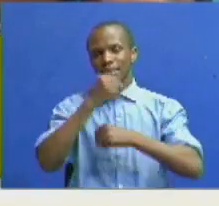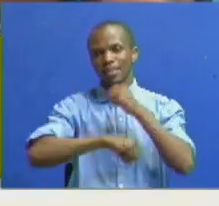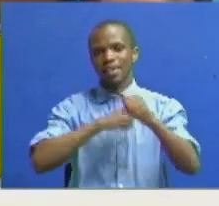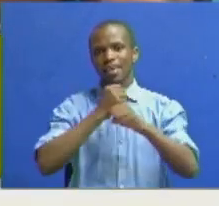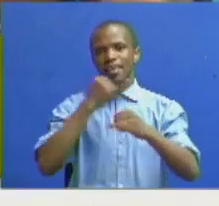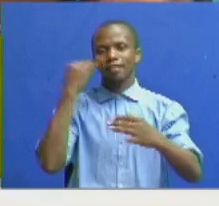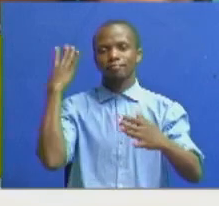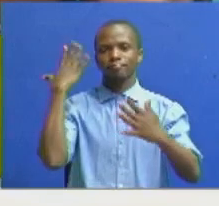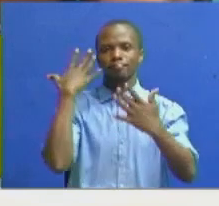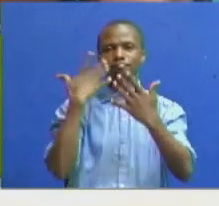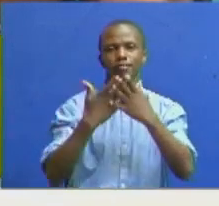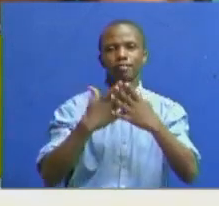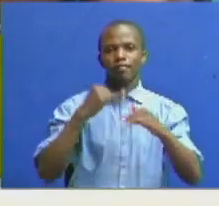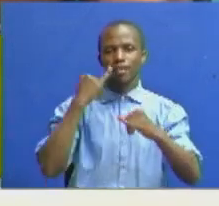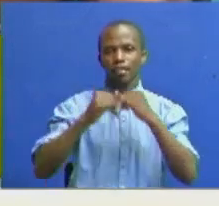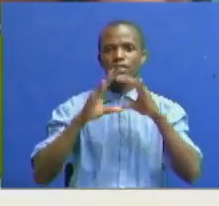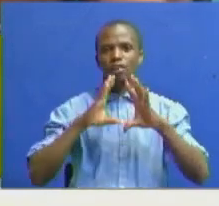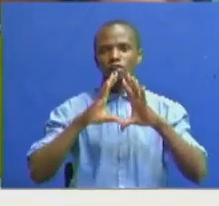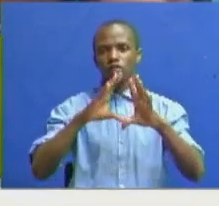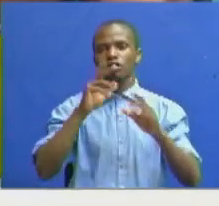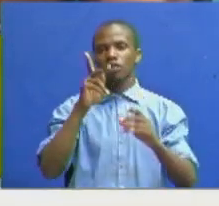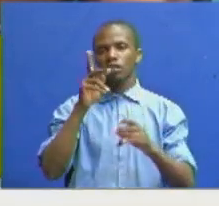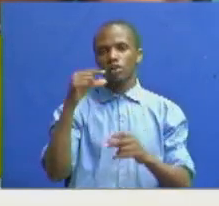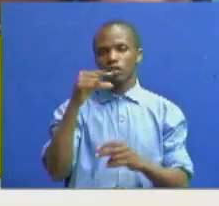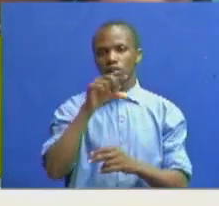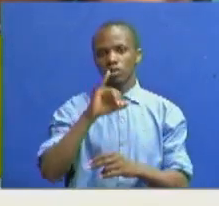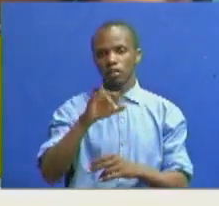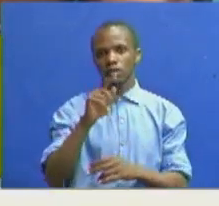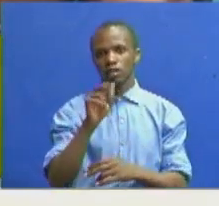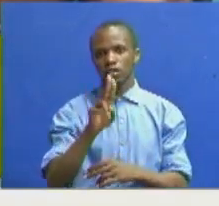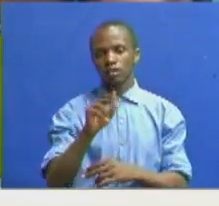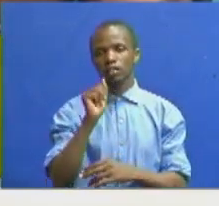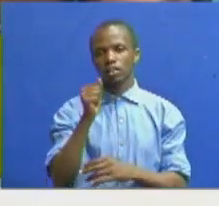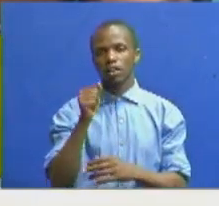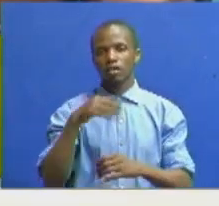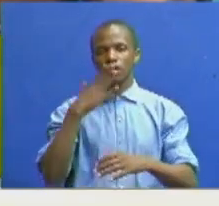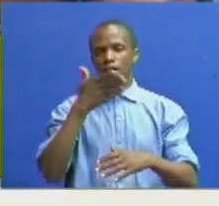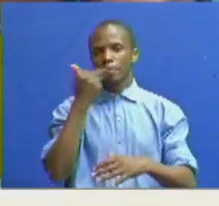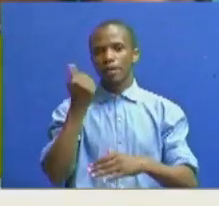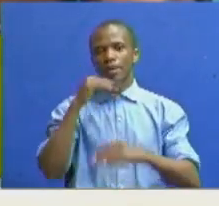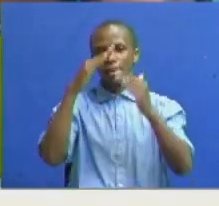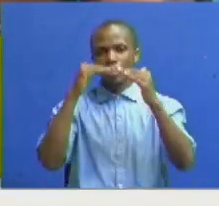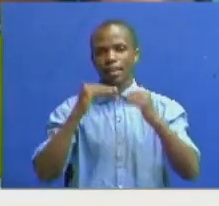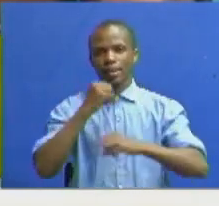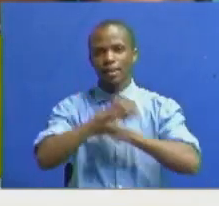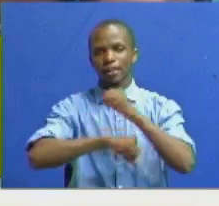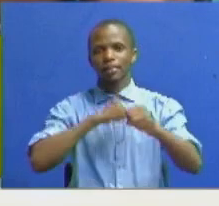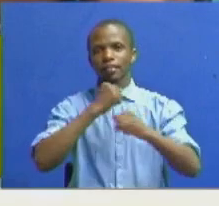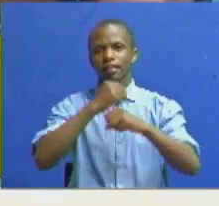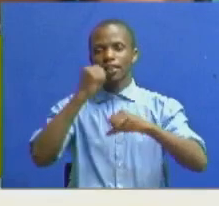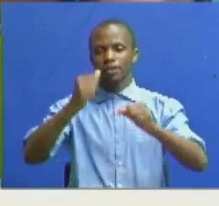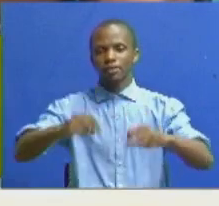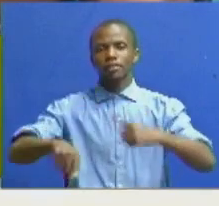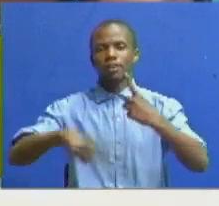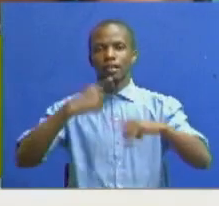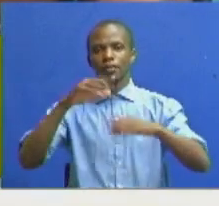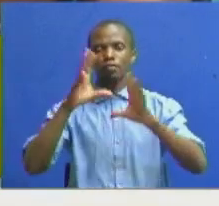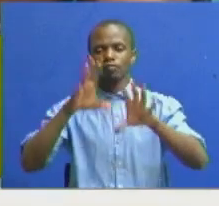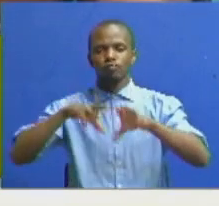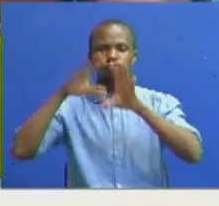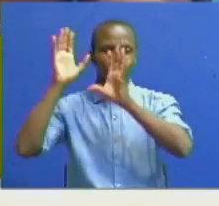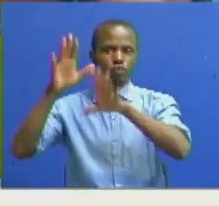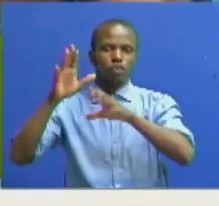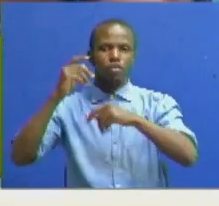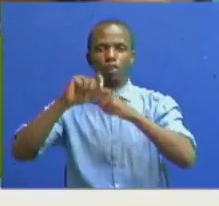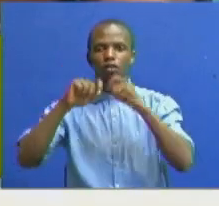Paul Gitao, their coach, promising better and better results in the coming years. Reigning champions KCB volleyball team arrived too